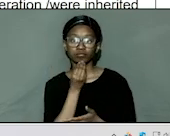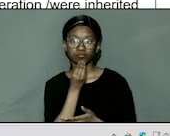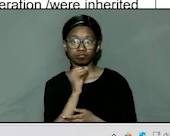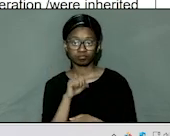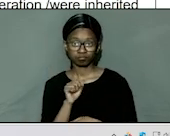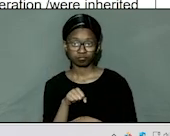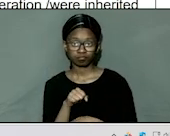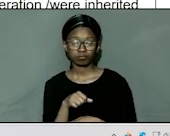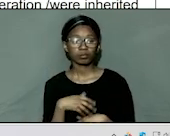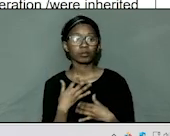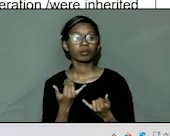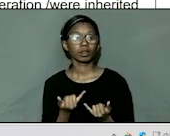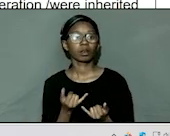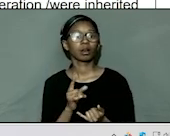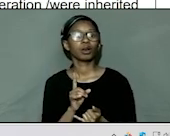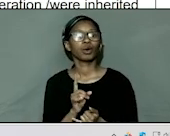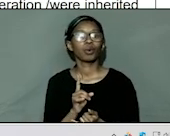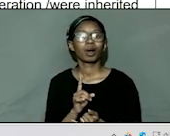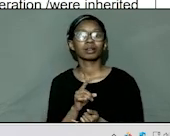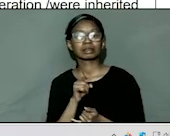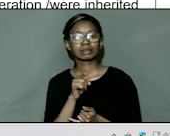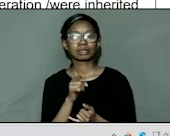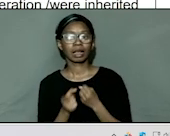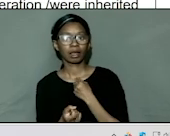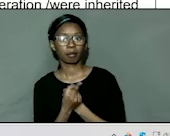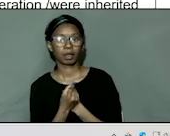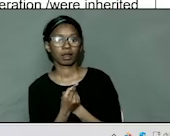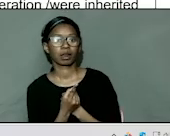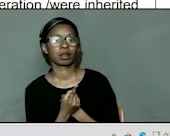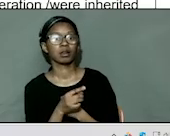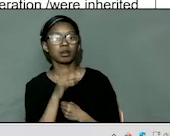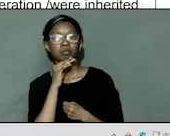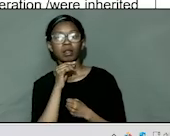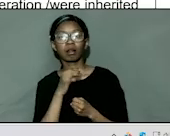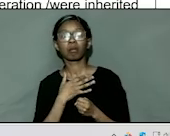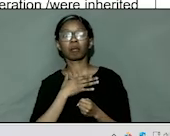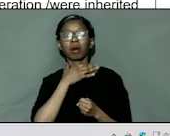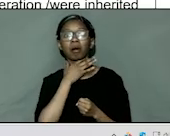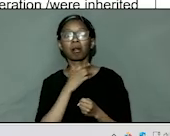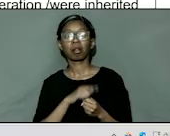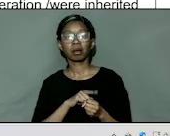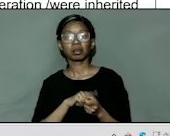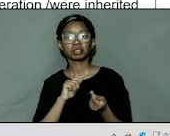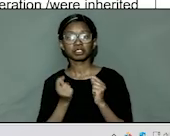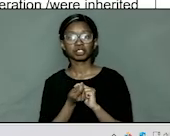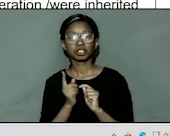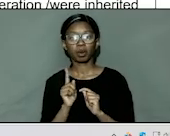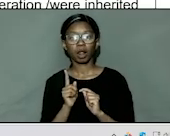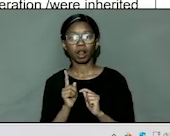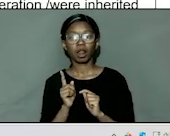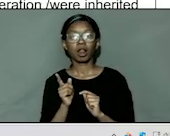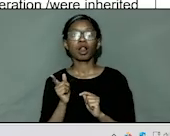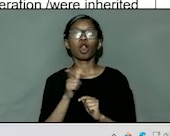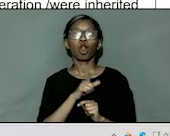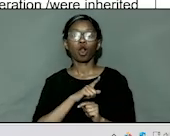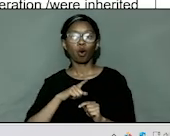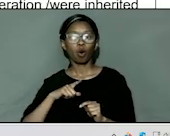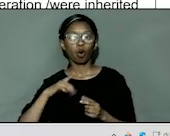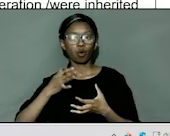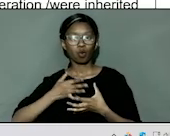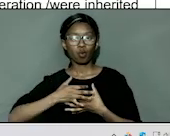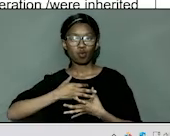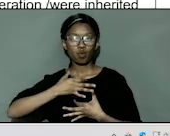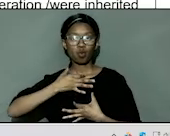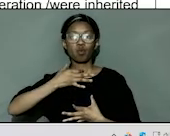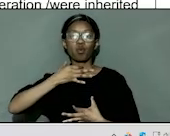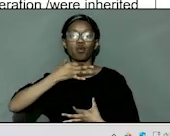was the results? Is that their necks became how? Their necks became